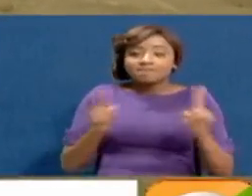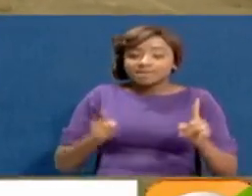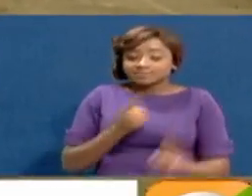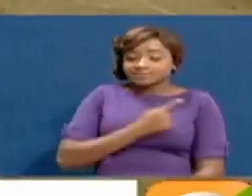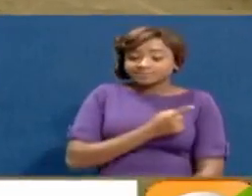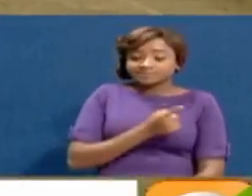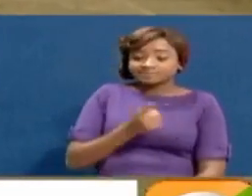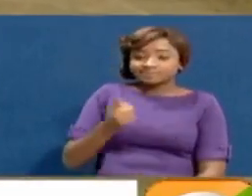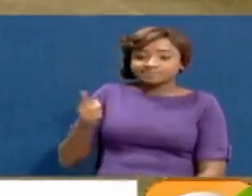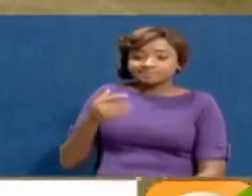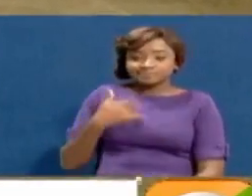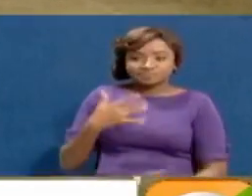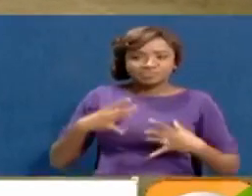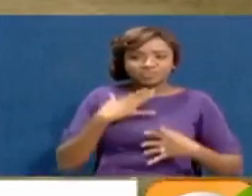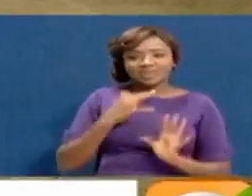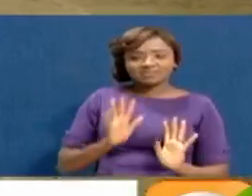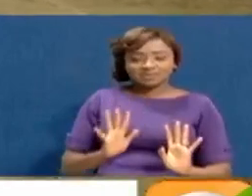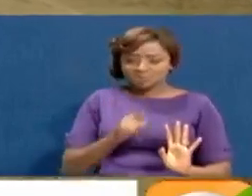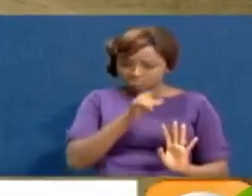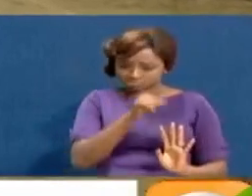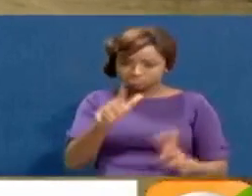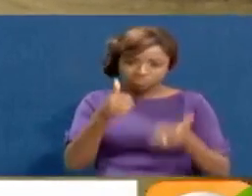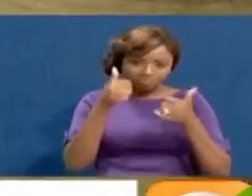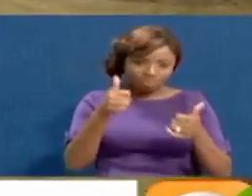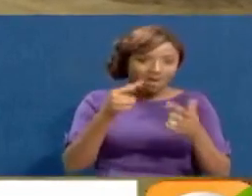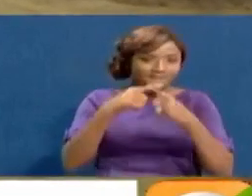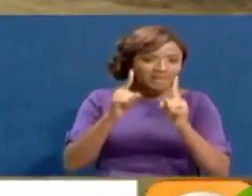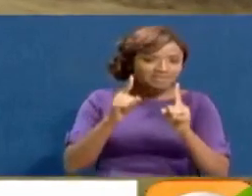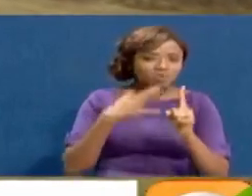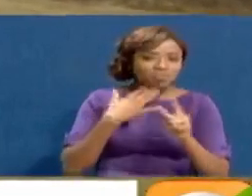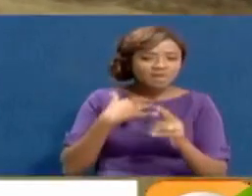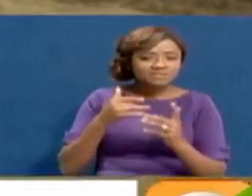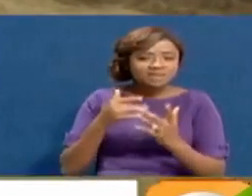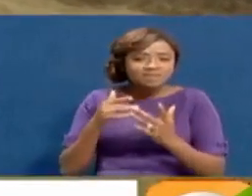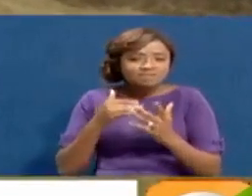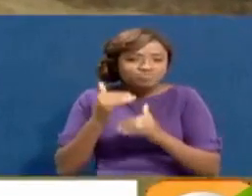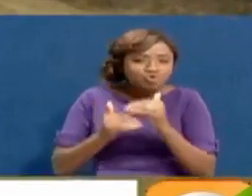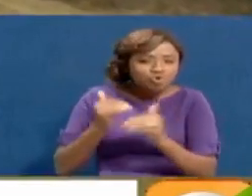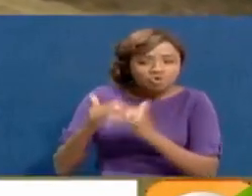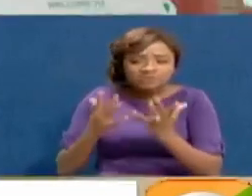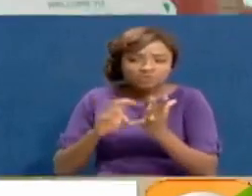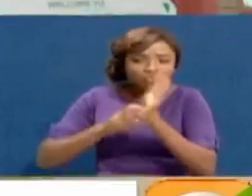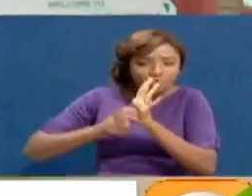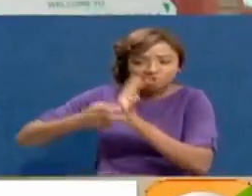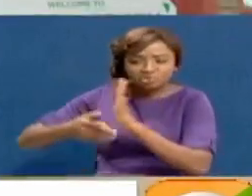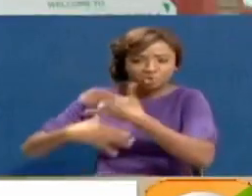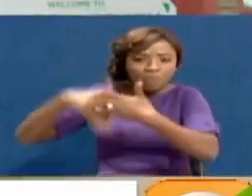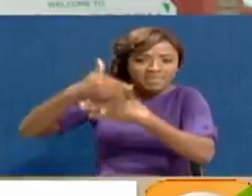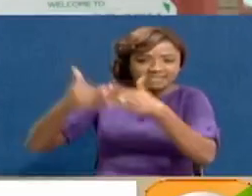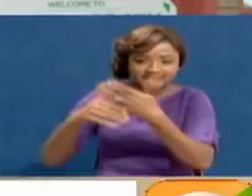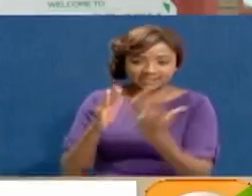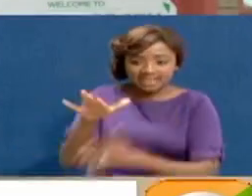now being upped by the desire to go green as a measure of conservation in promoting green buildings. This is